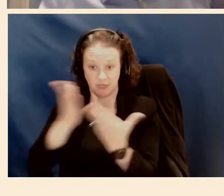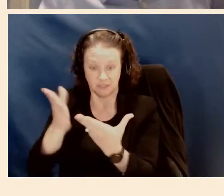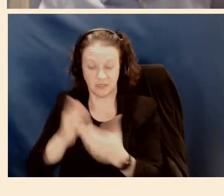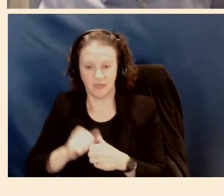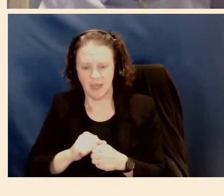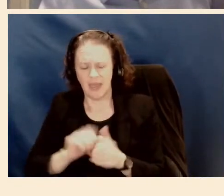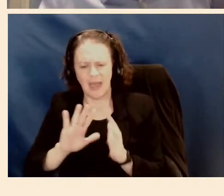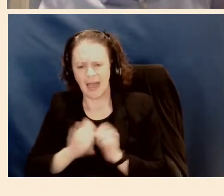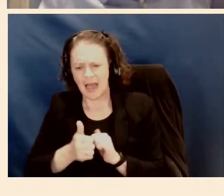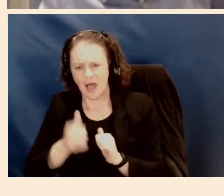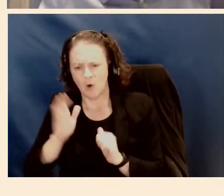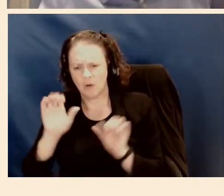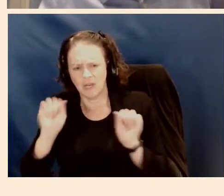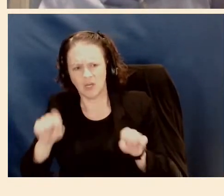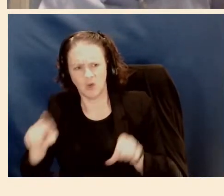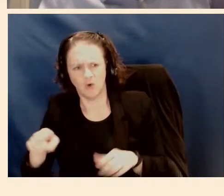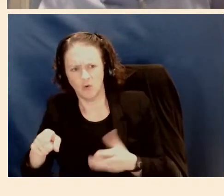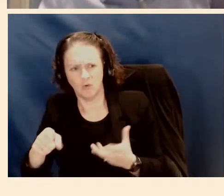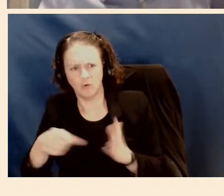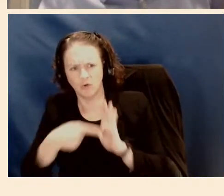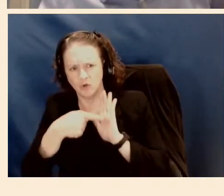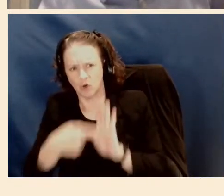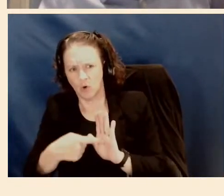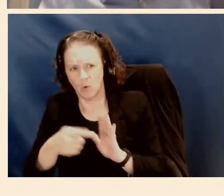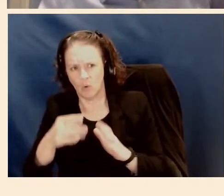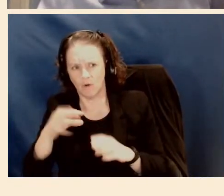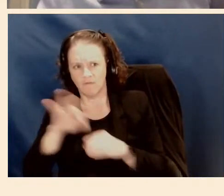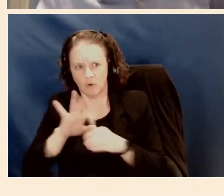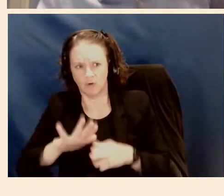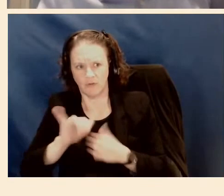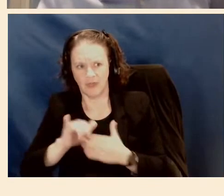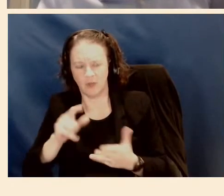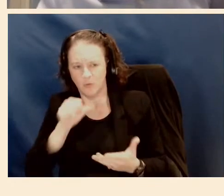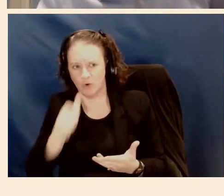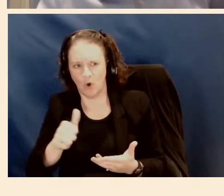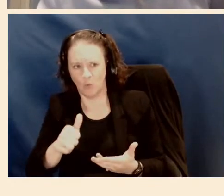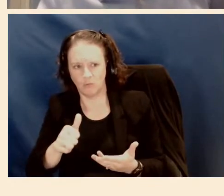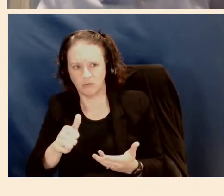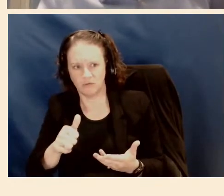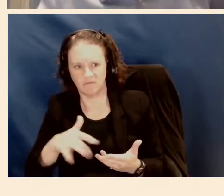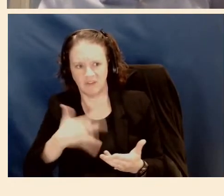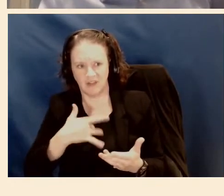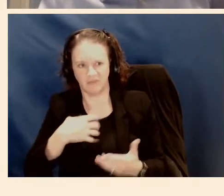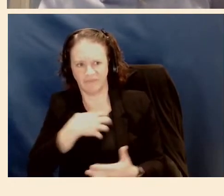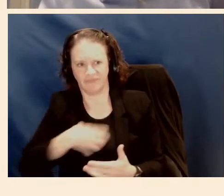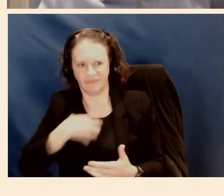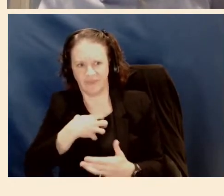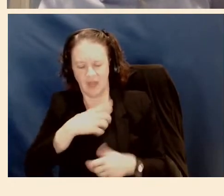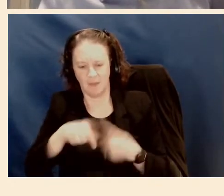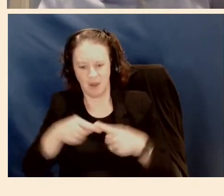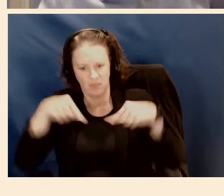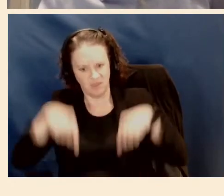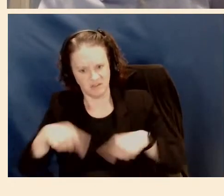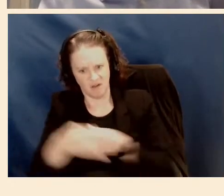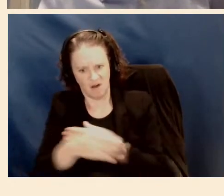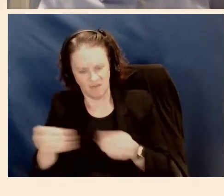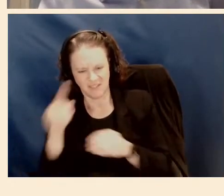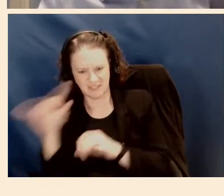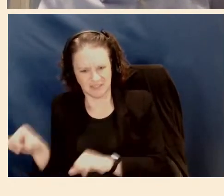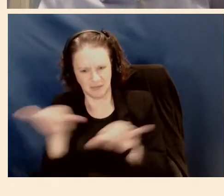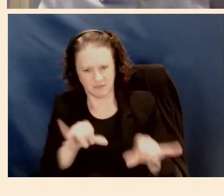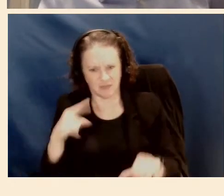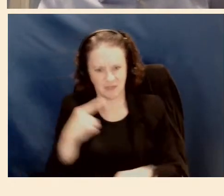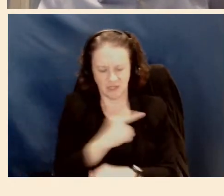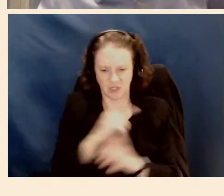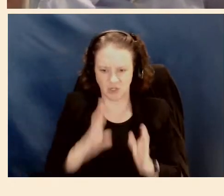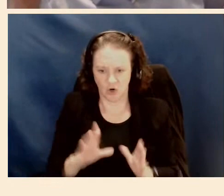equally disillusioned with this office? And more important, how can you work with these Democrats who you've really